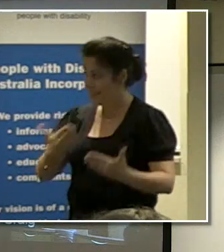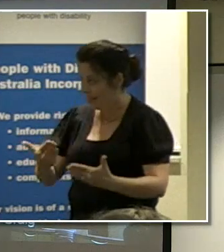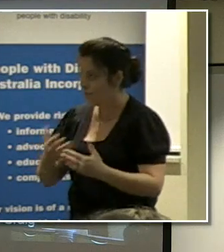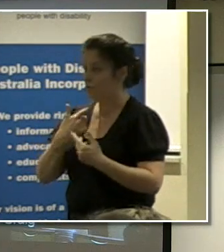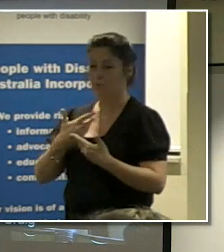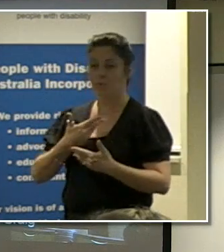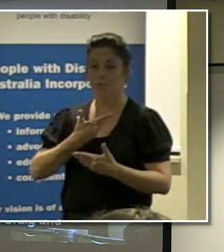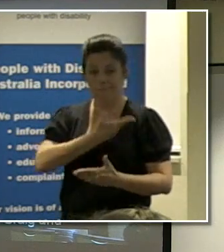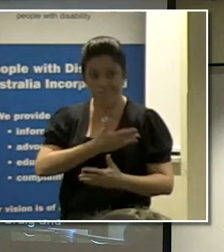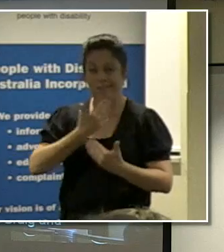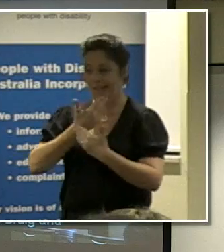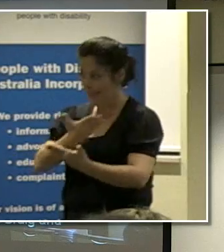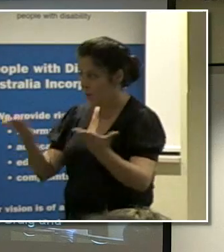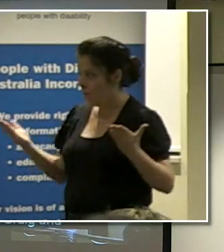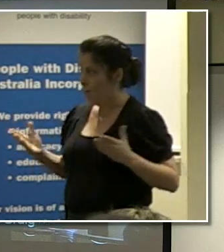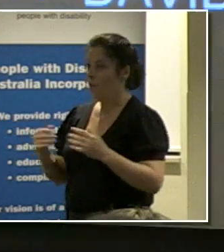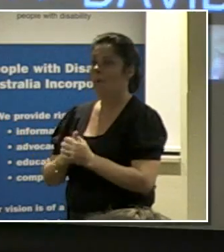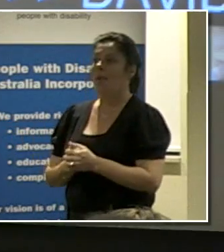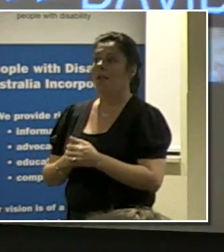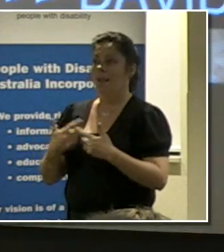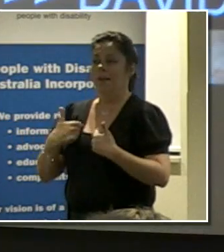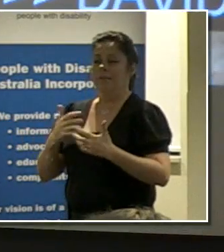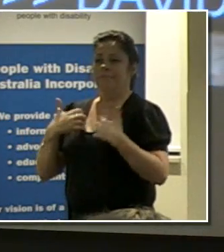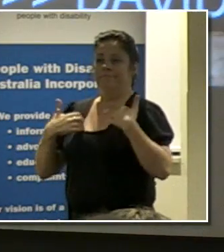to join you here tonight.